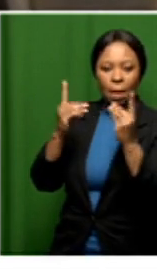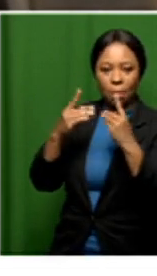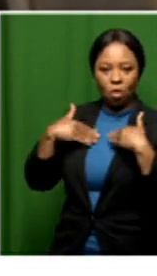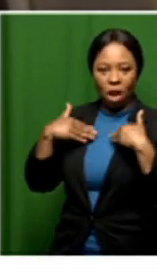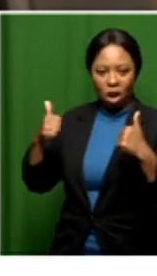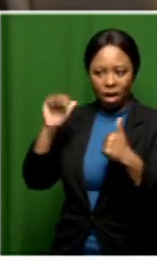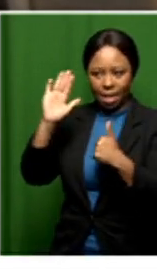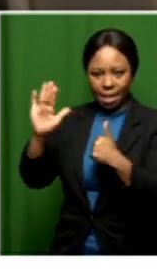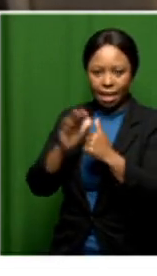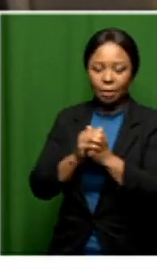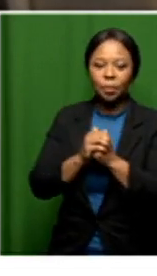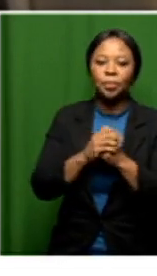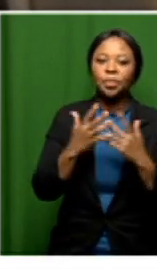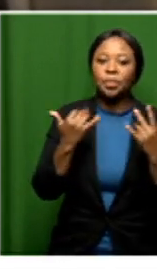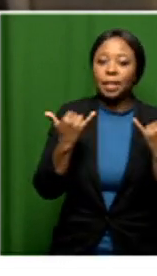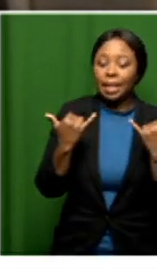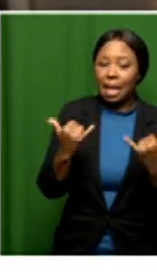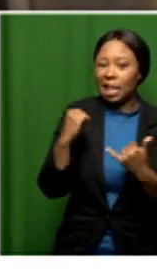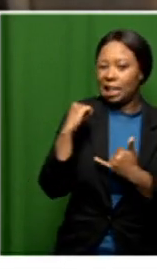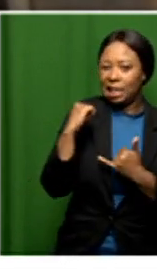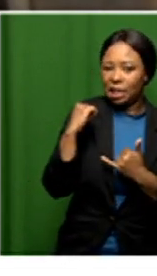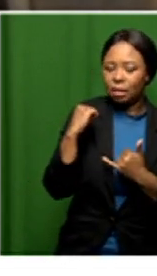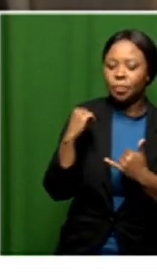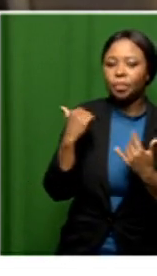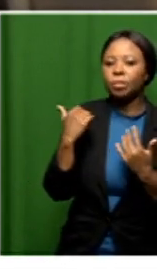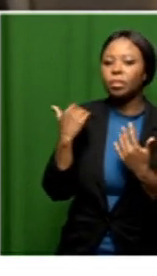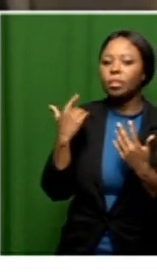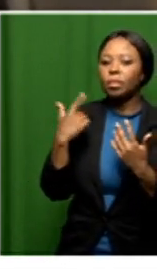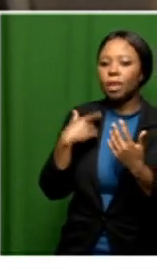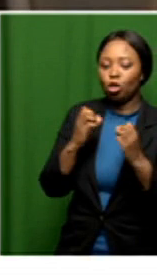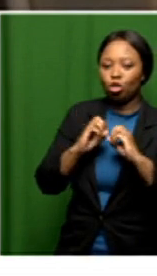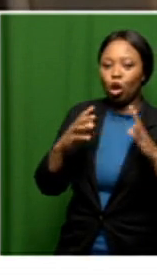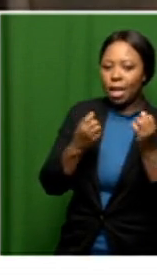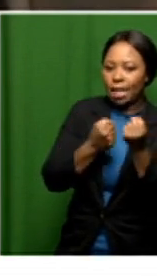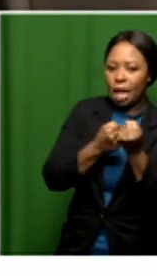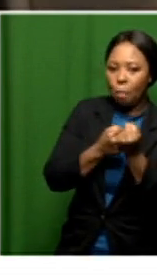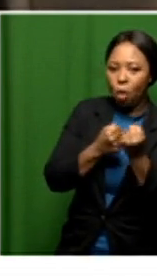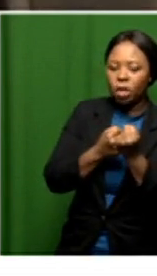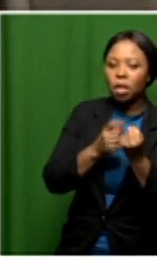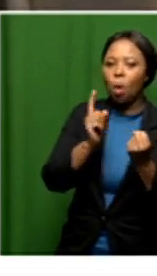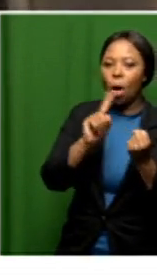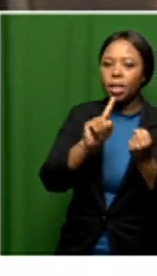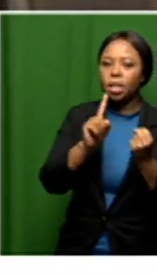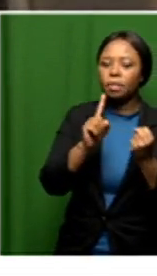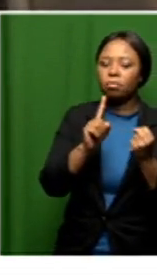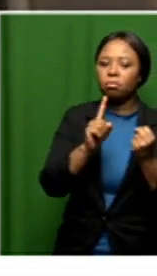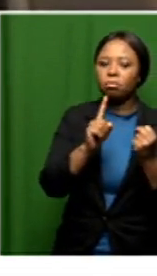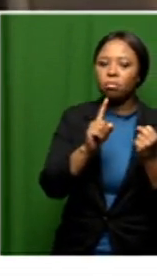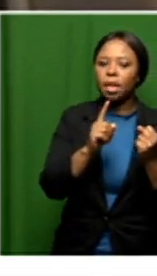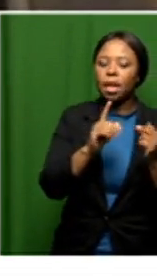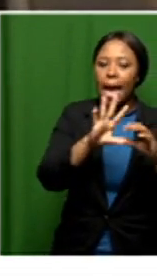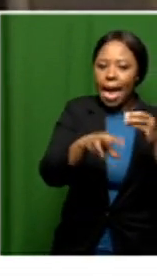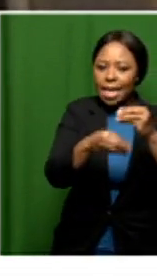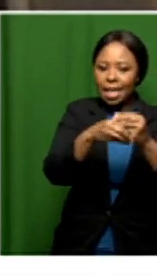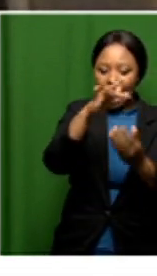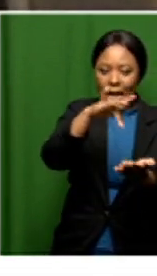We have now just recently started supporting with what we are calling surge sites. So additional